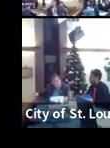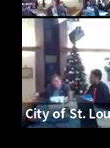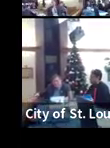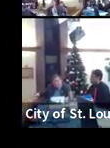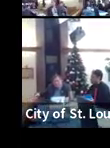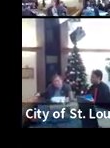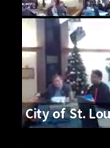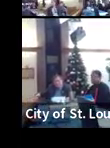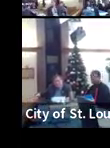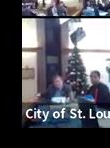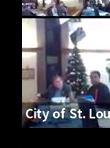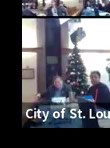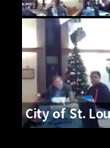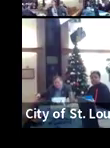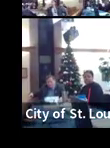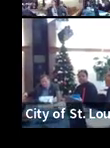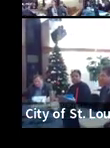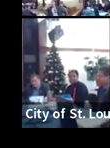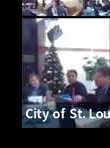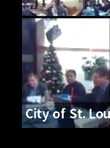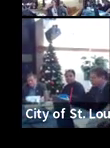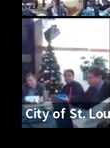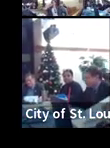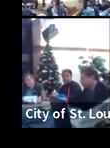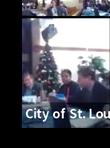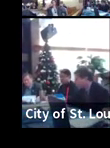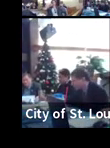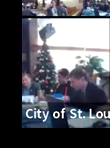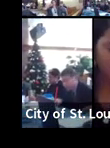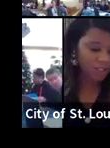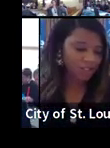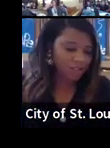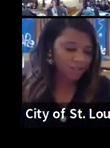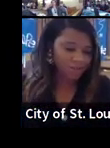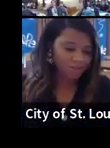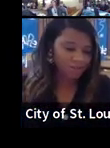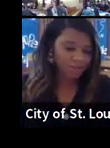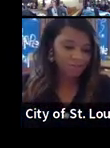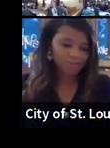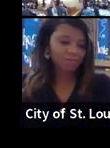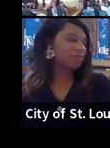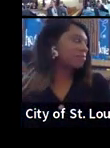That's the end of our business for this evening. Do I have a motion to adjourn? So move. Second.